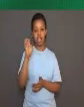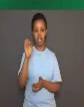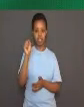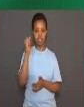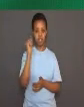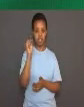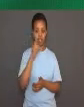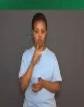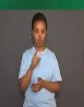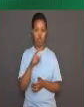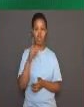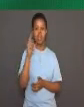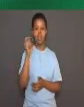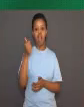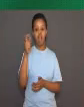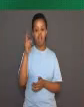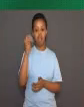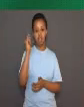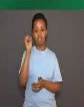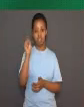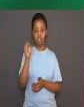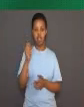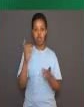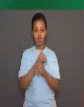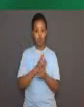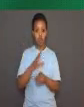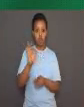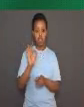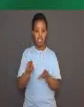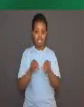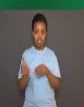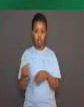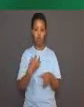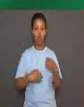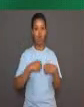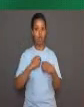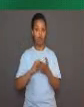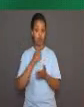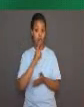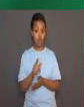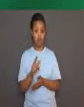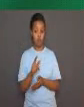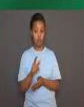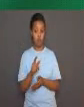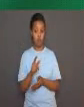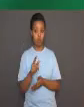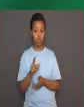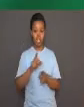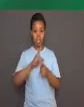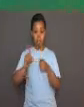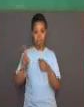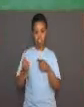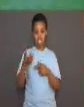Taxis describe innate movements by an organism in response to a directional